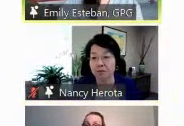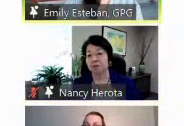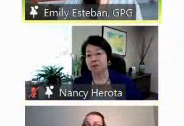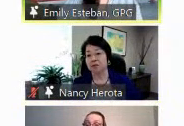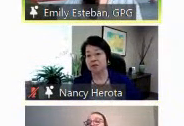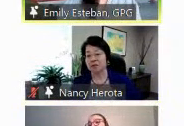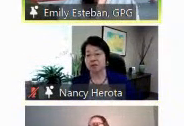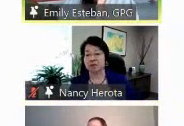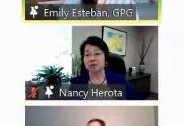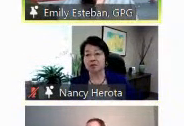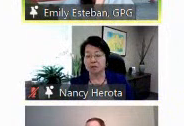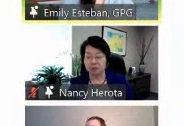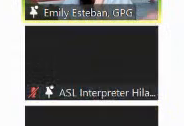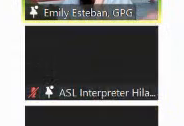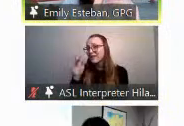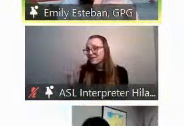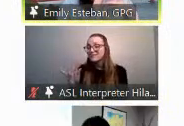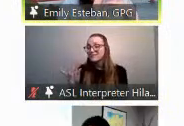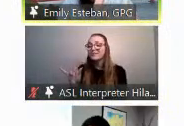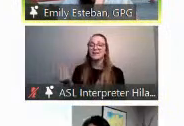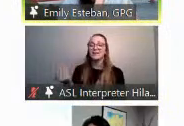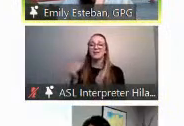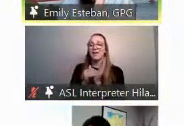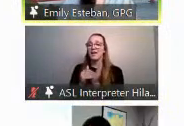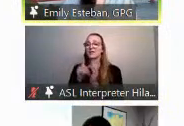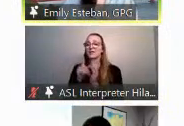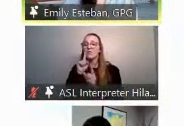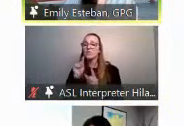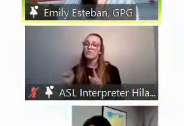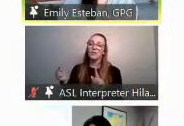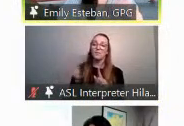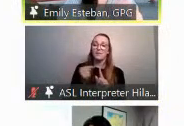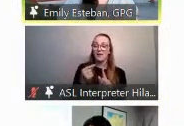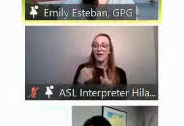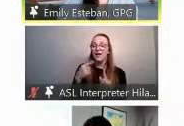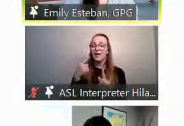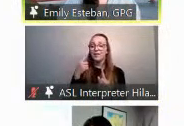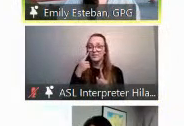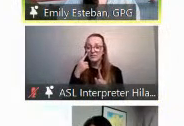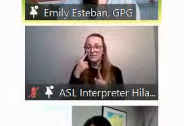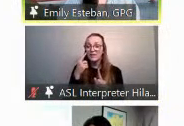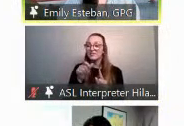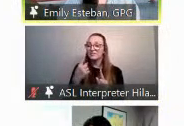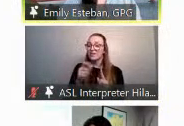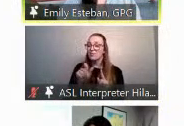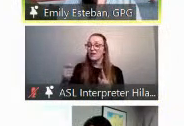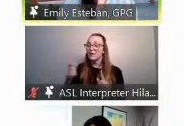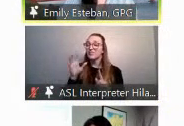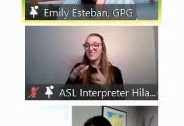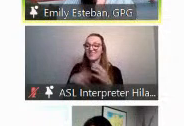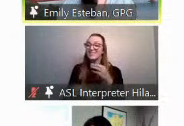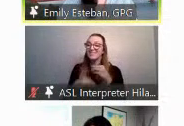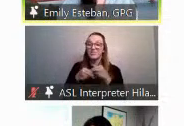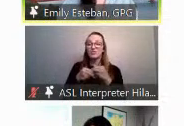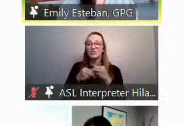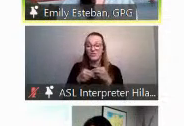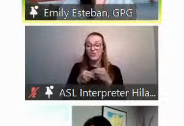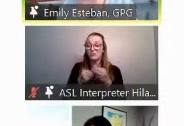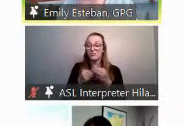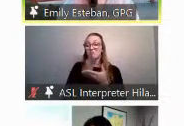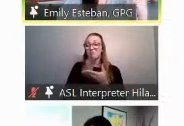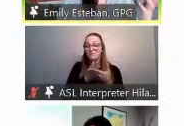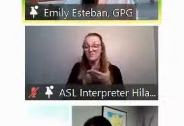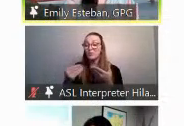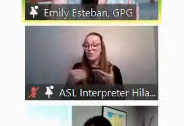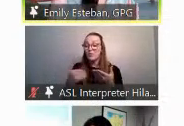Thank you, Nancy, and thank you for kind of pulling back. I believe it was Scott's comment about that additional factor when you do have a child with